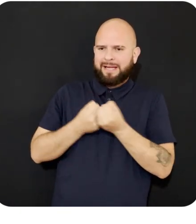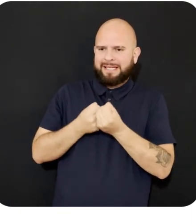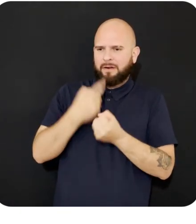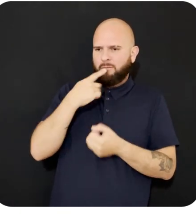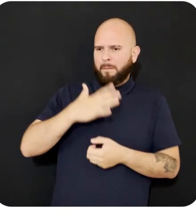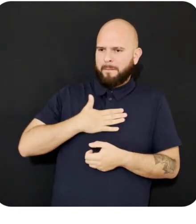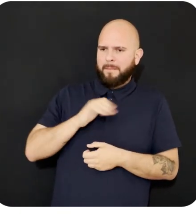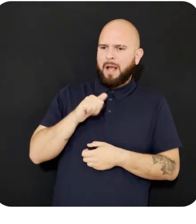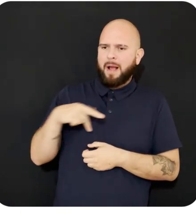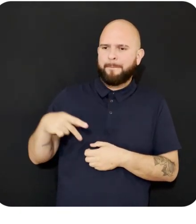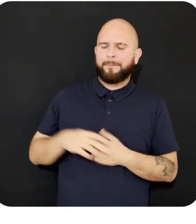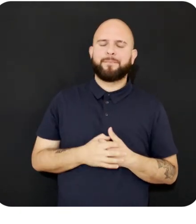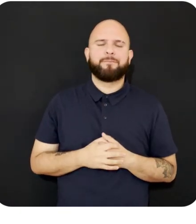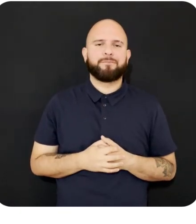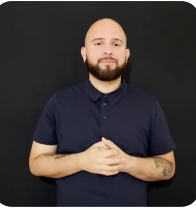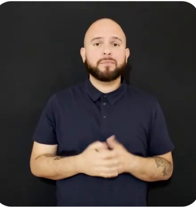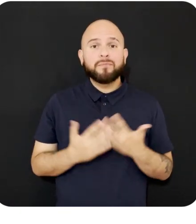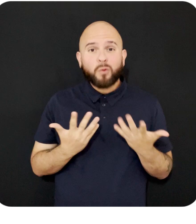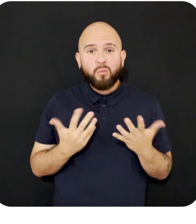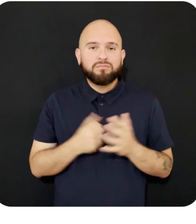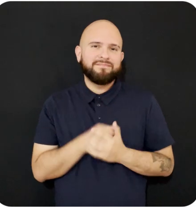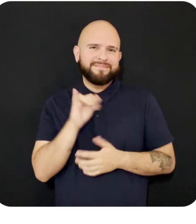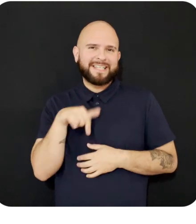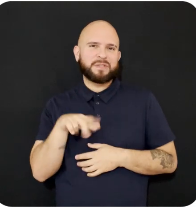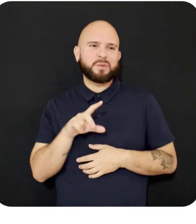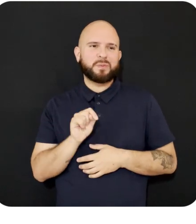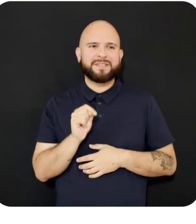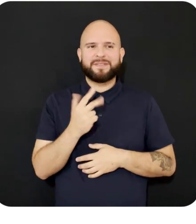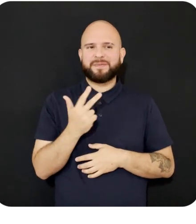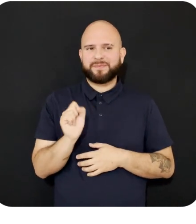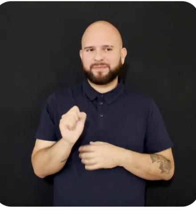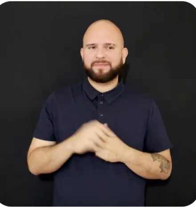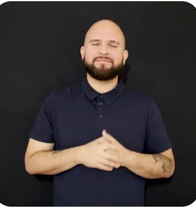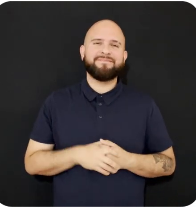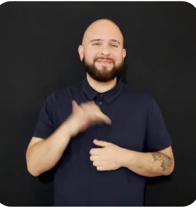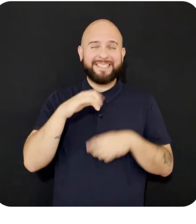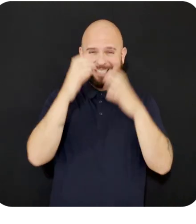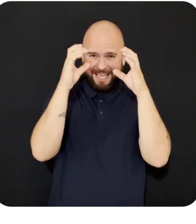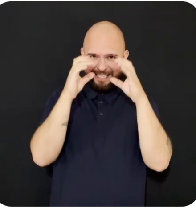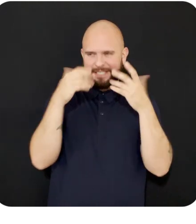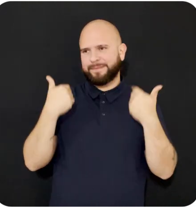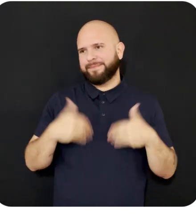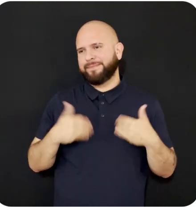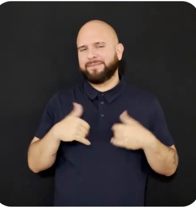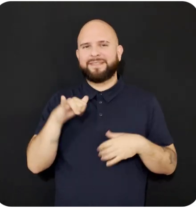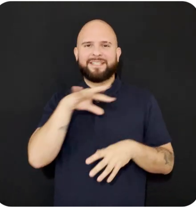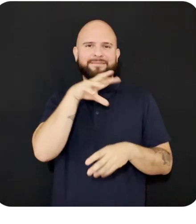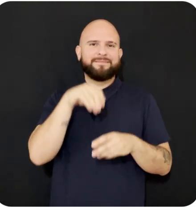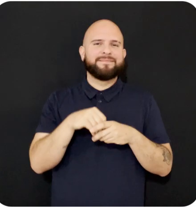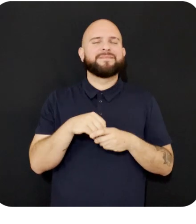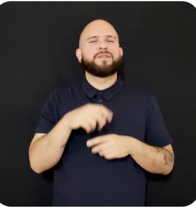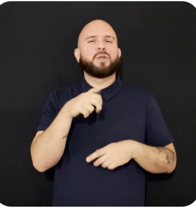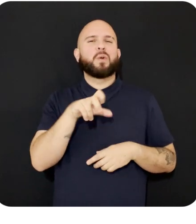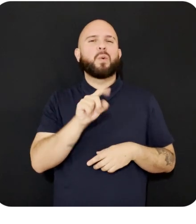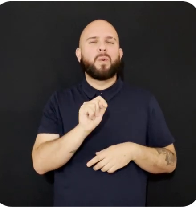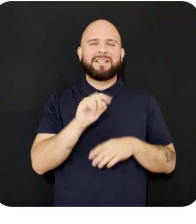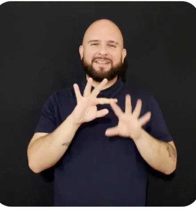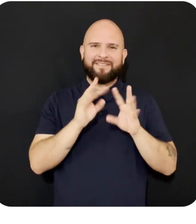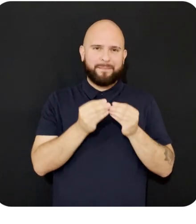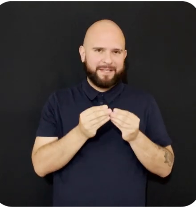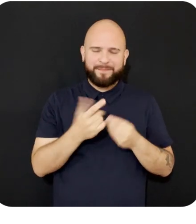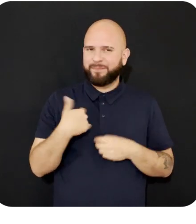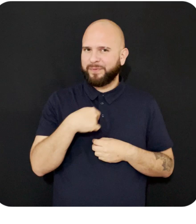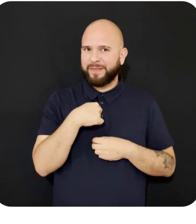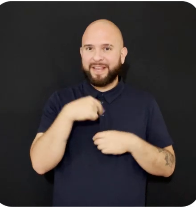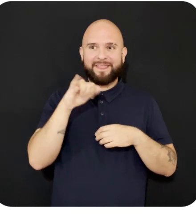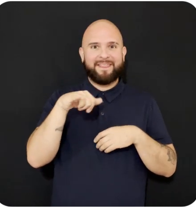your apps. So that's Quest 3S. This headset is part of the Quest 3 family. We're not